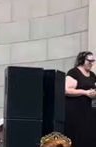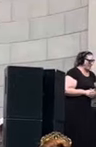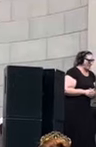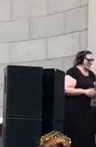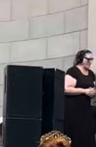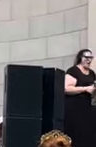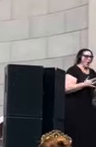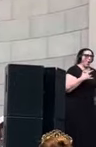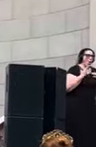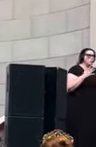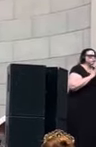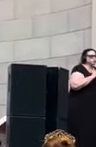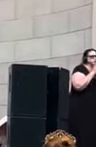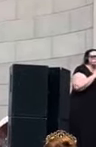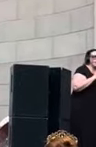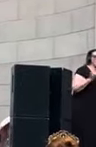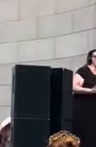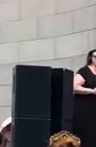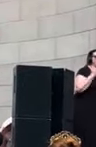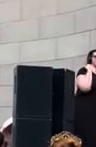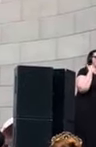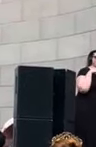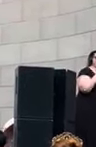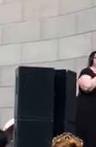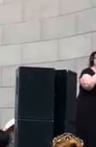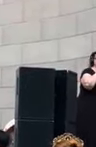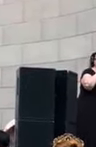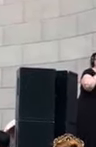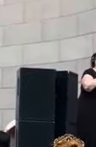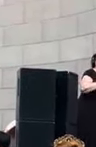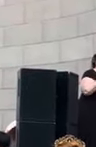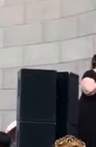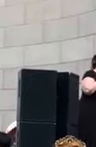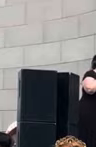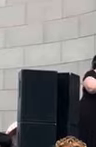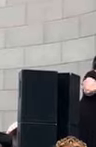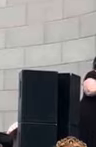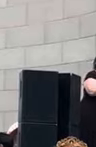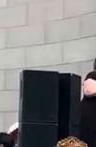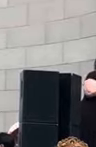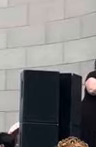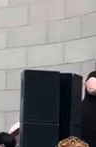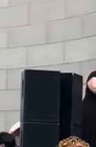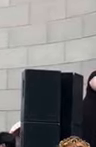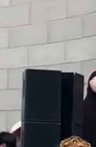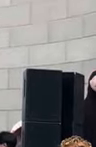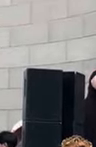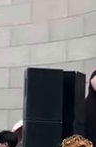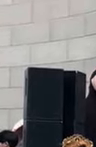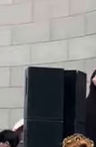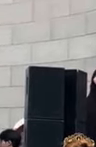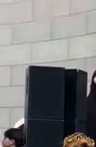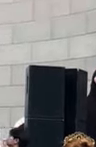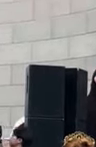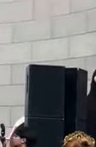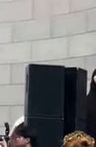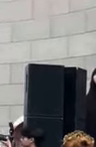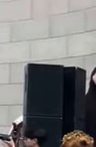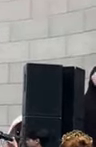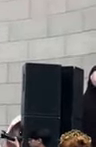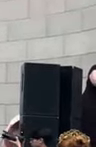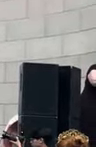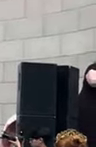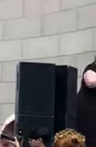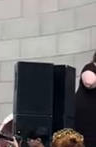to start living life that I came into the world 3 months early, weighing 1.5 pounds. Because of this, I